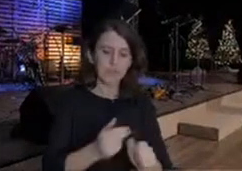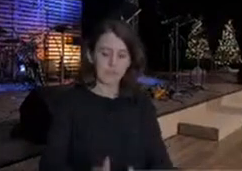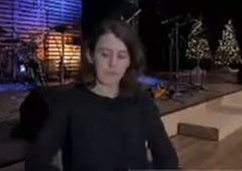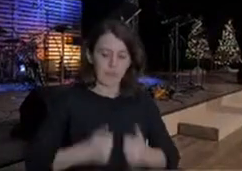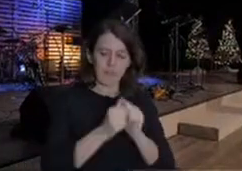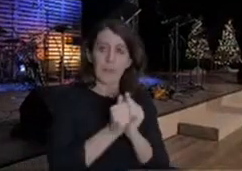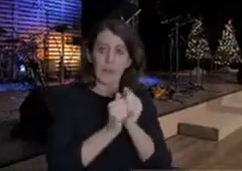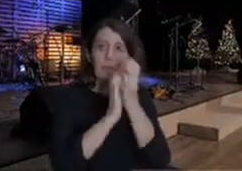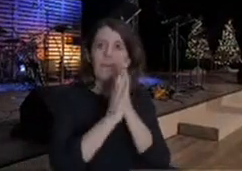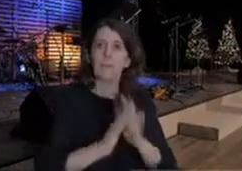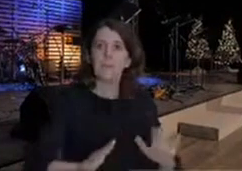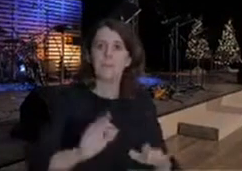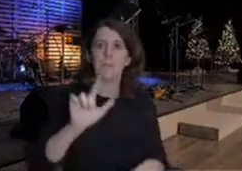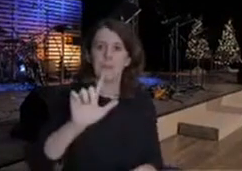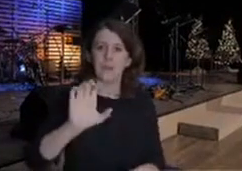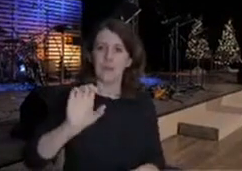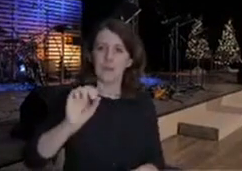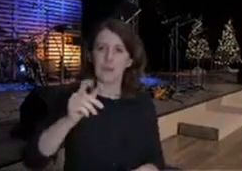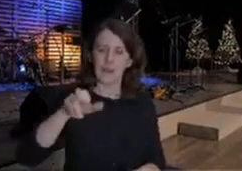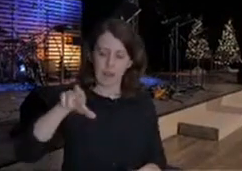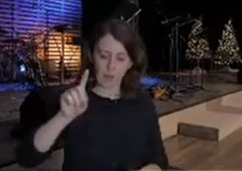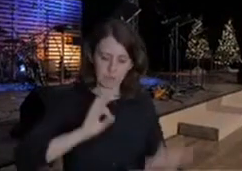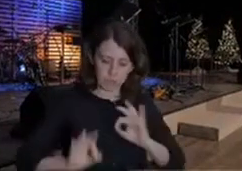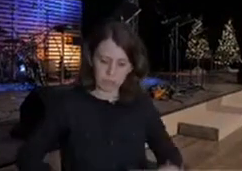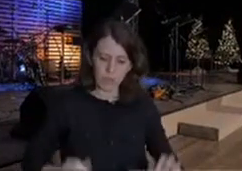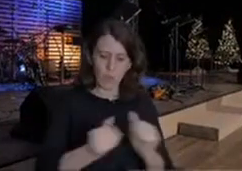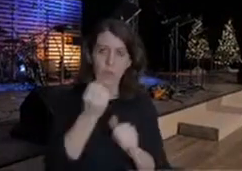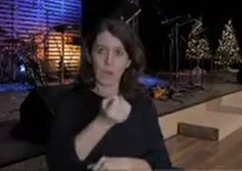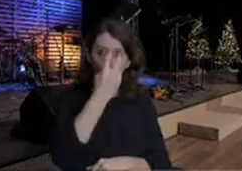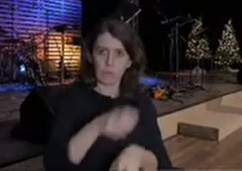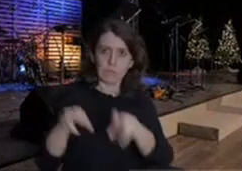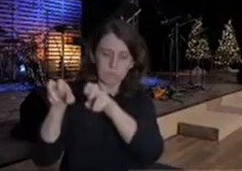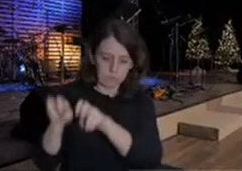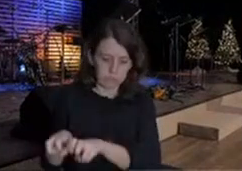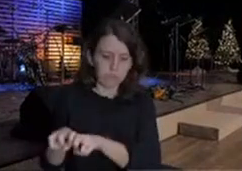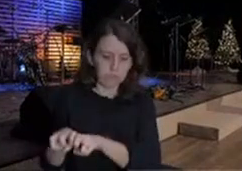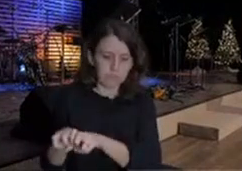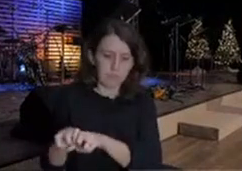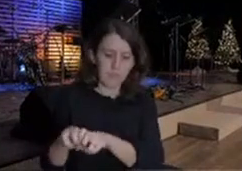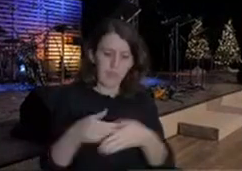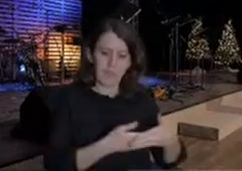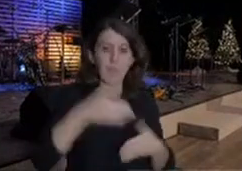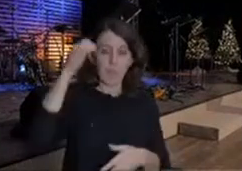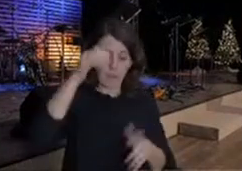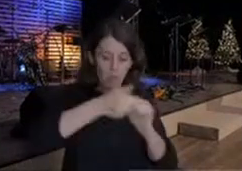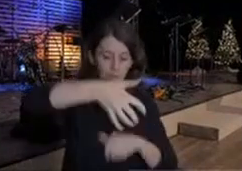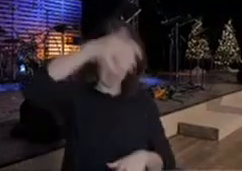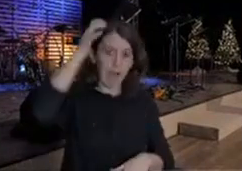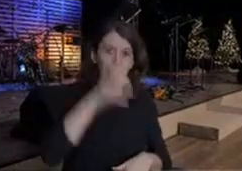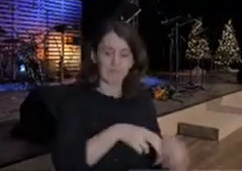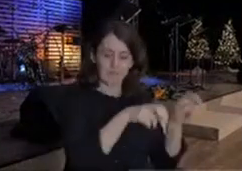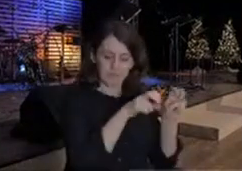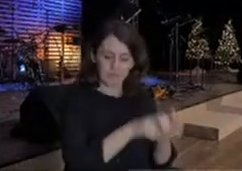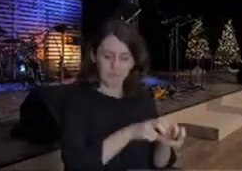the goat. The calf and the lion and the yearling together, and a little child will lead them. The cow will feed